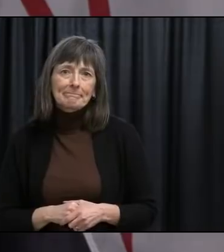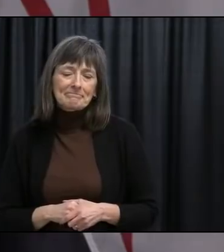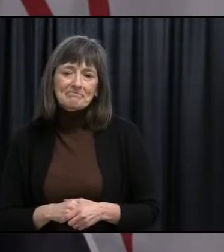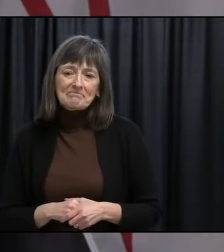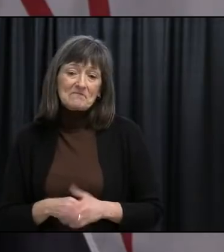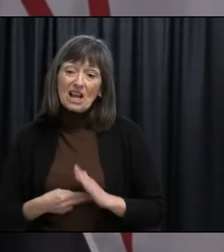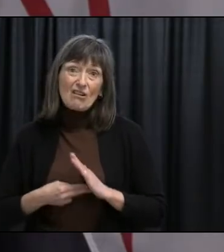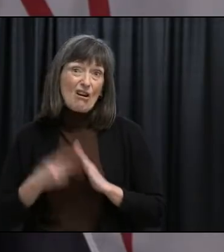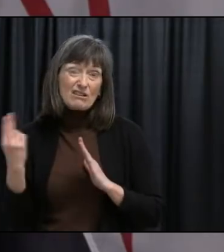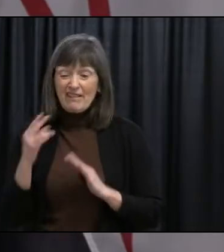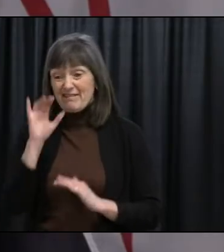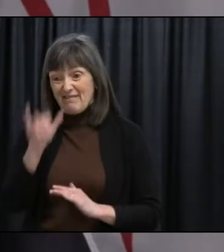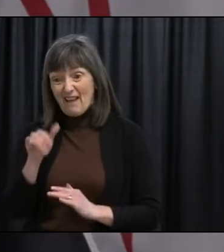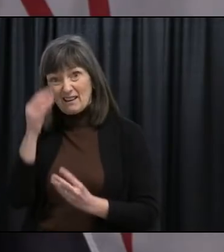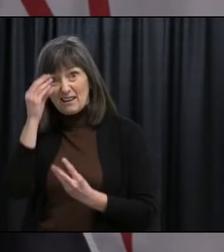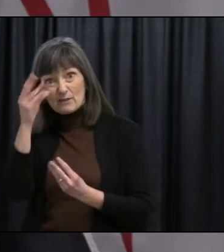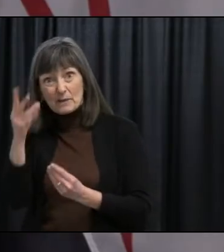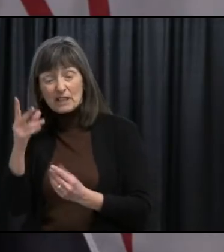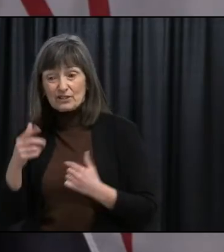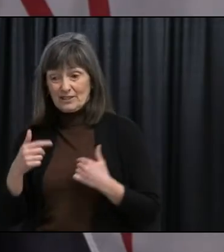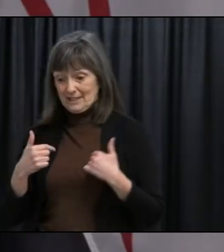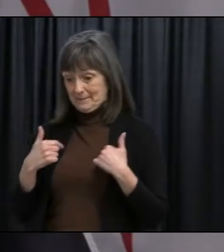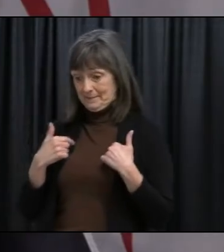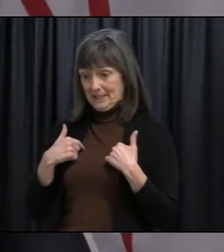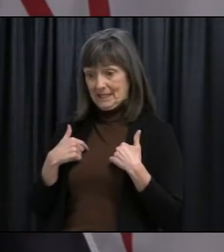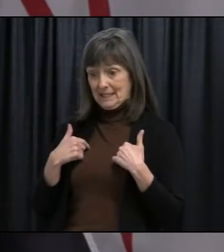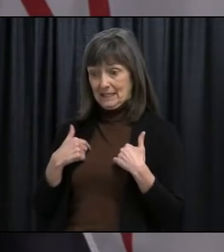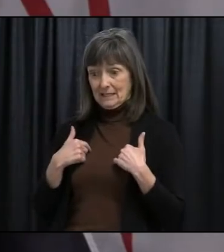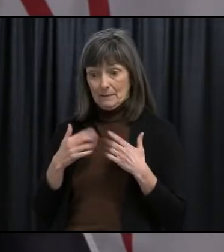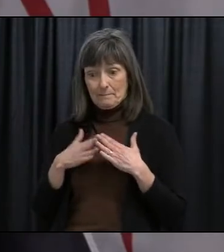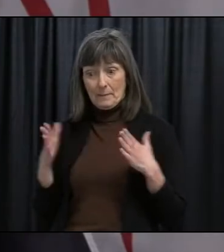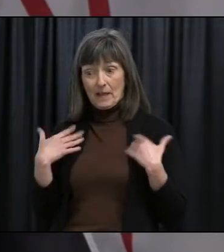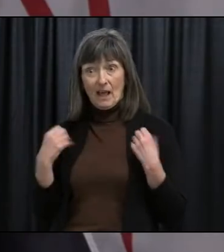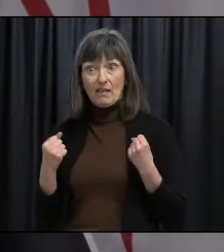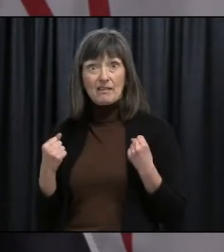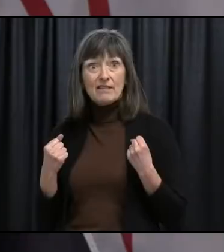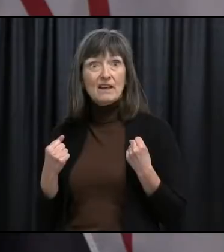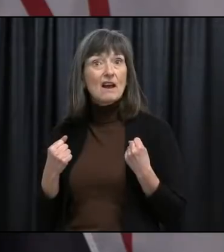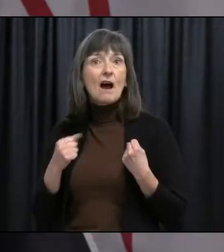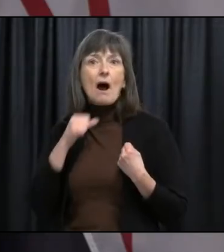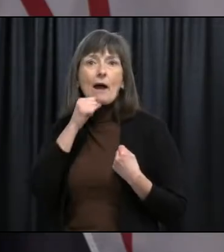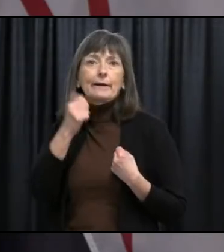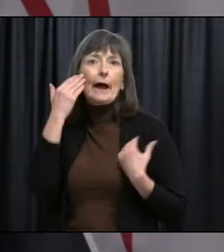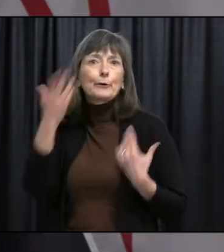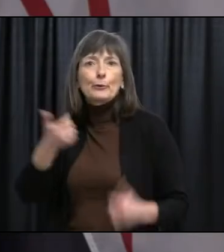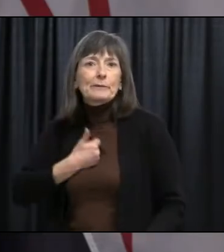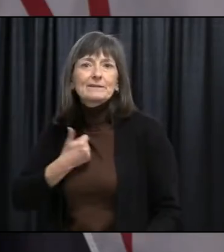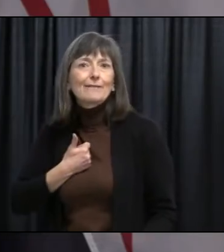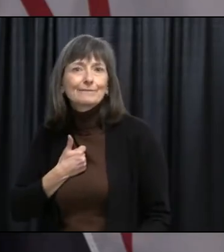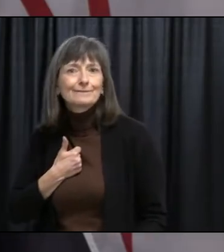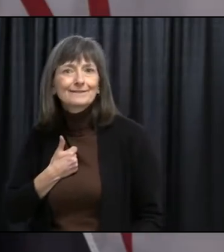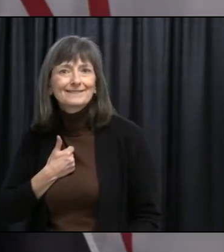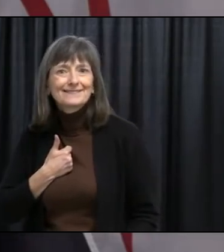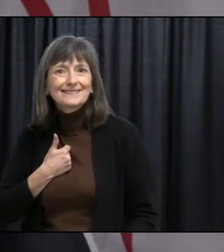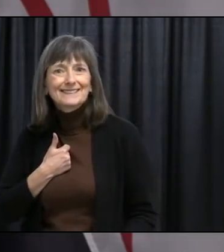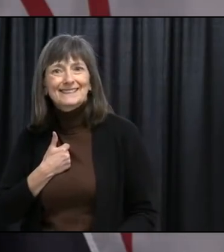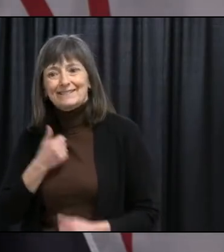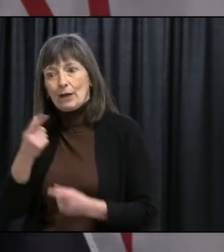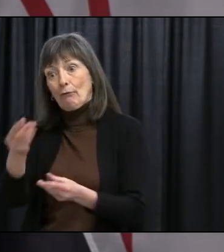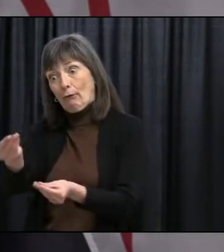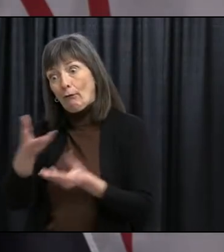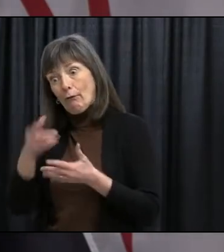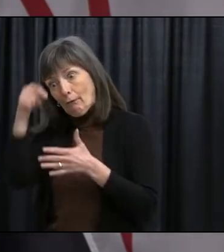level of information that myself as someone in public health doesn't get to really, except to talk about it in more general